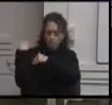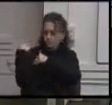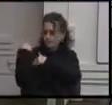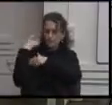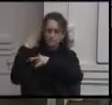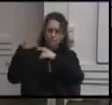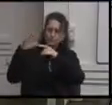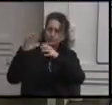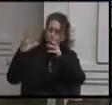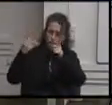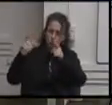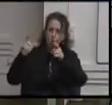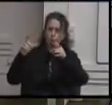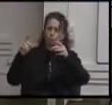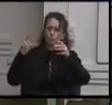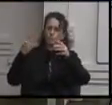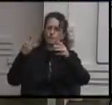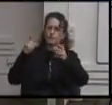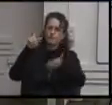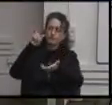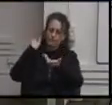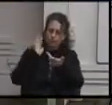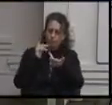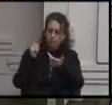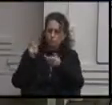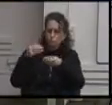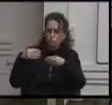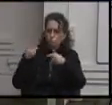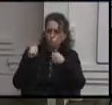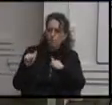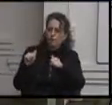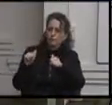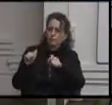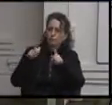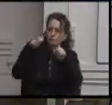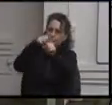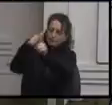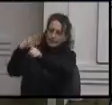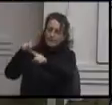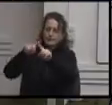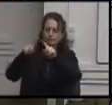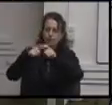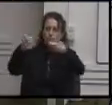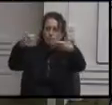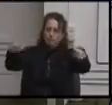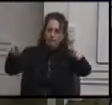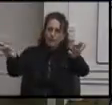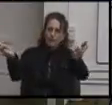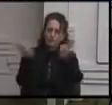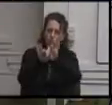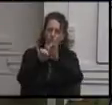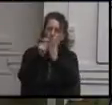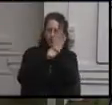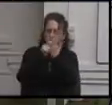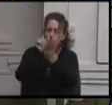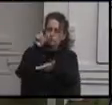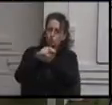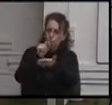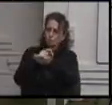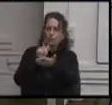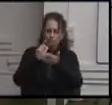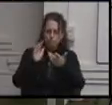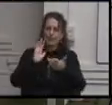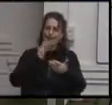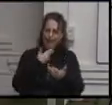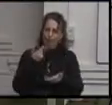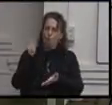basically engaging a professional media person to look for the things that are great about Brattleboro, and then to write them and to